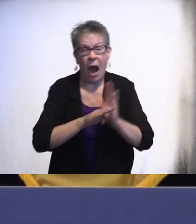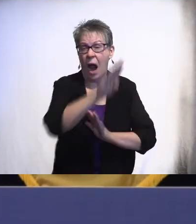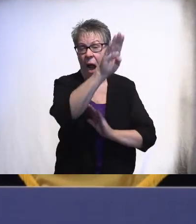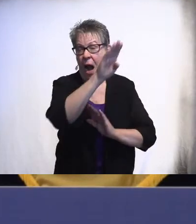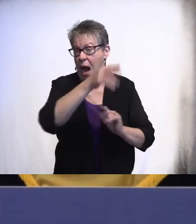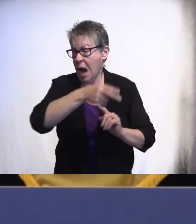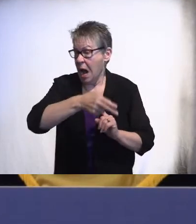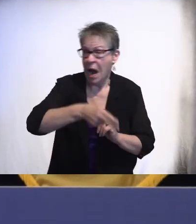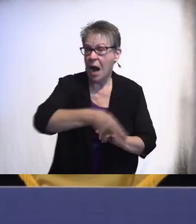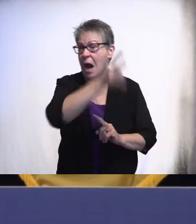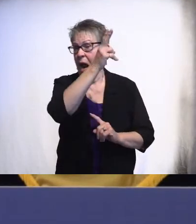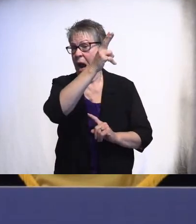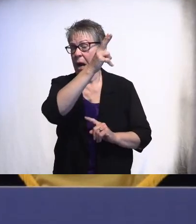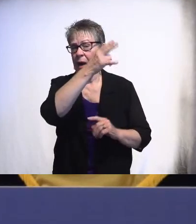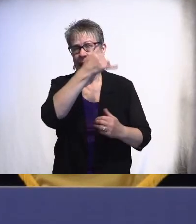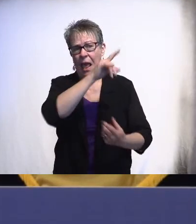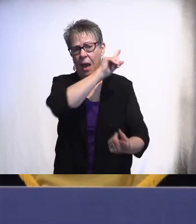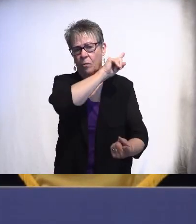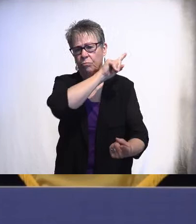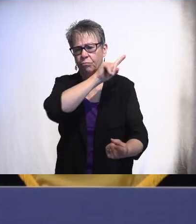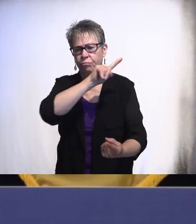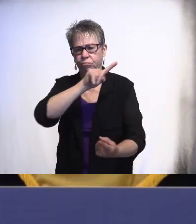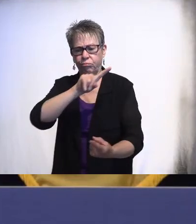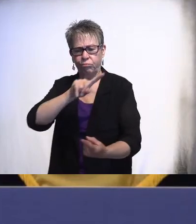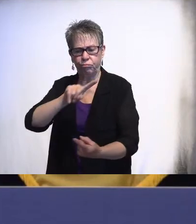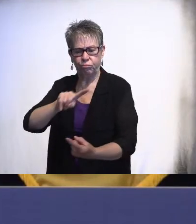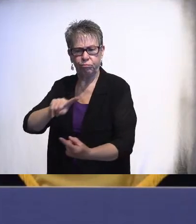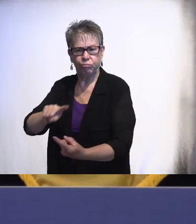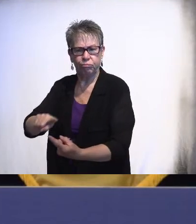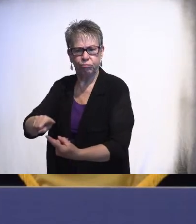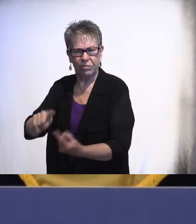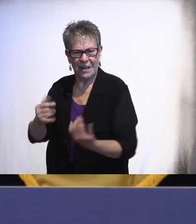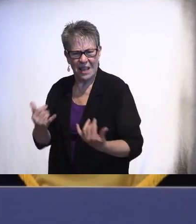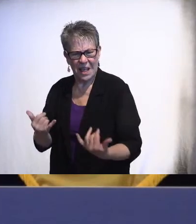hospitalizations. And sadly, deaths are a lagging